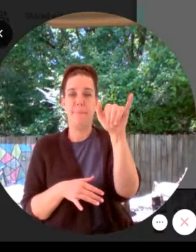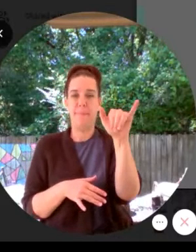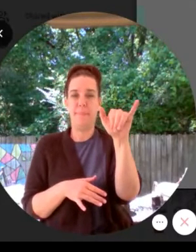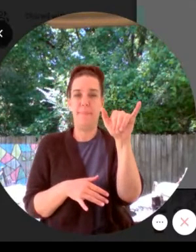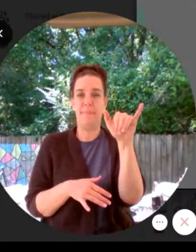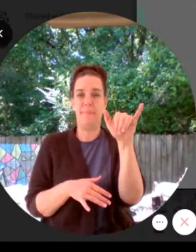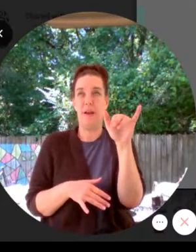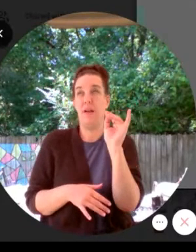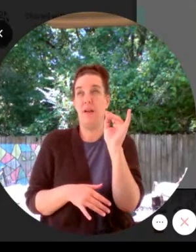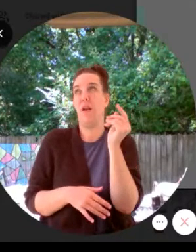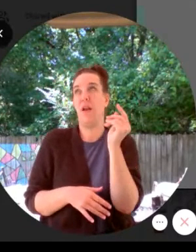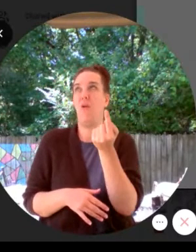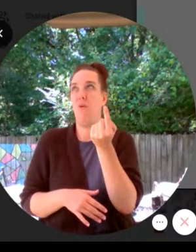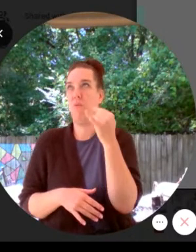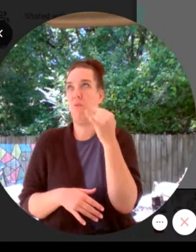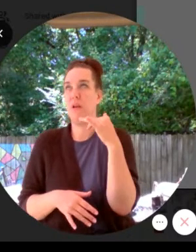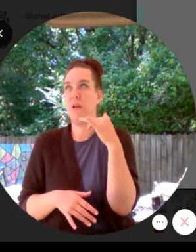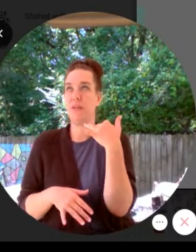Grey tea.